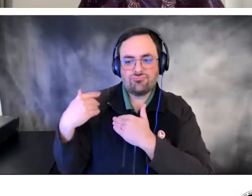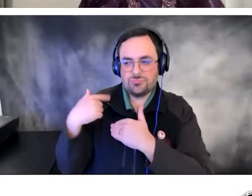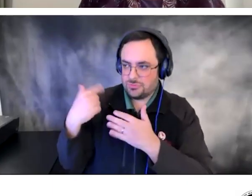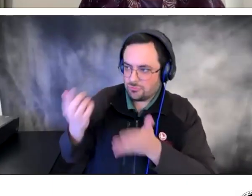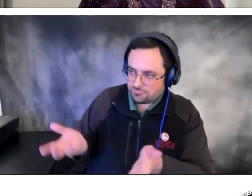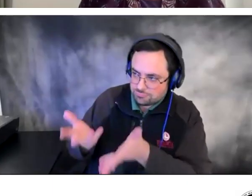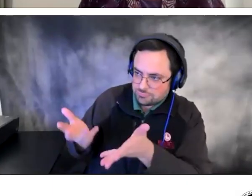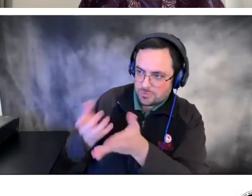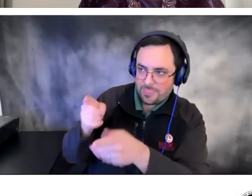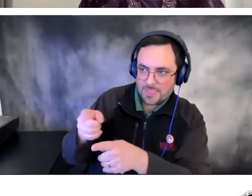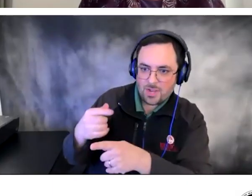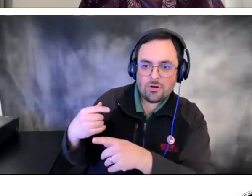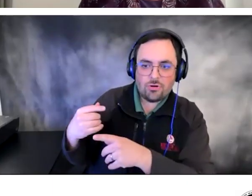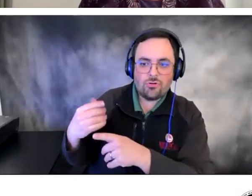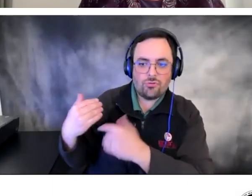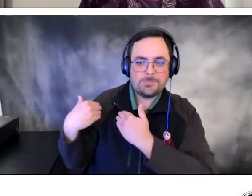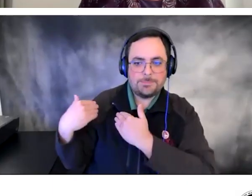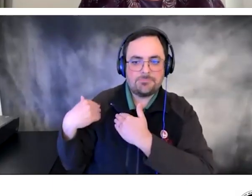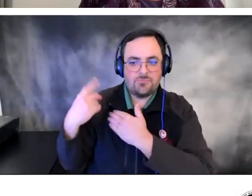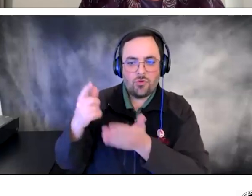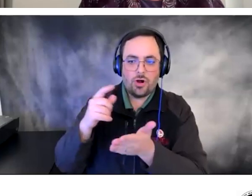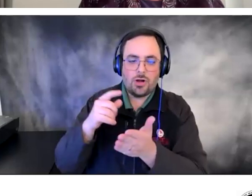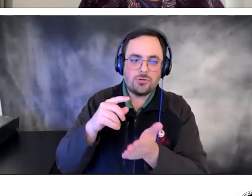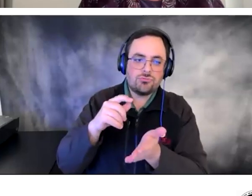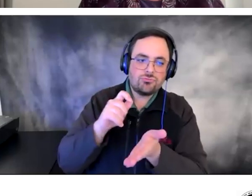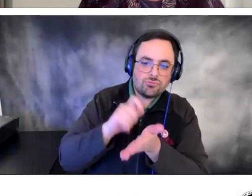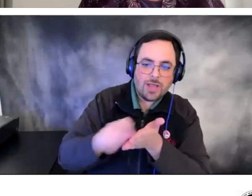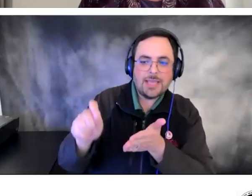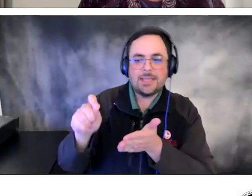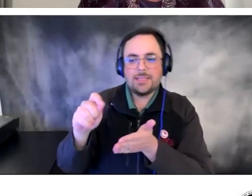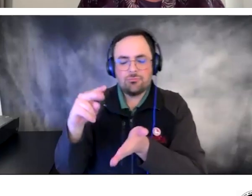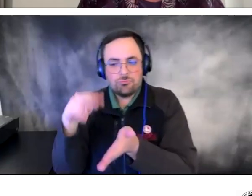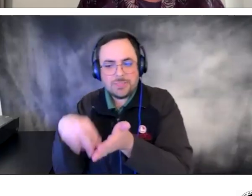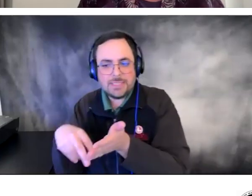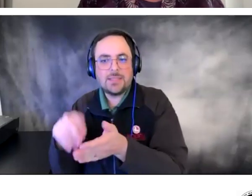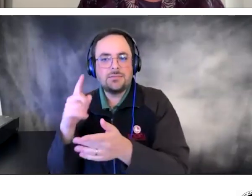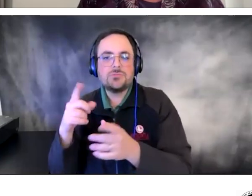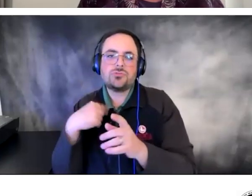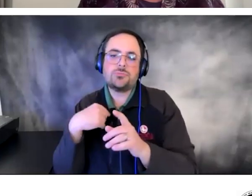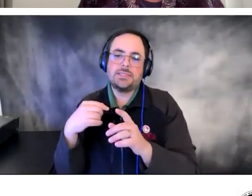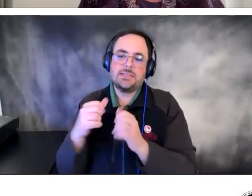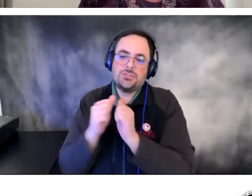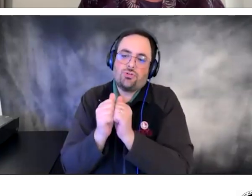encourage them to take more responsibility for reading and writing the experience books. So, these can be